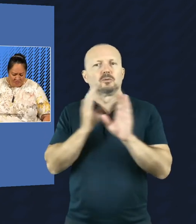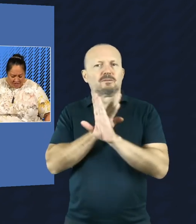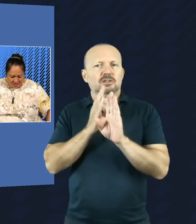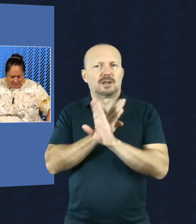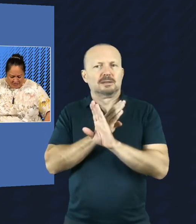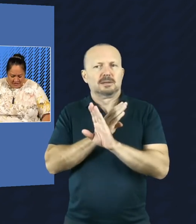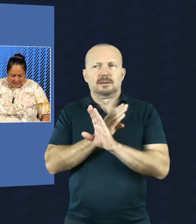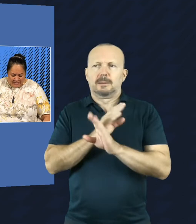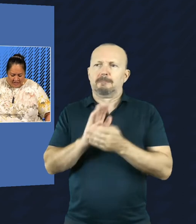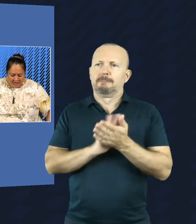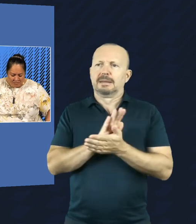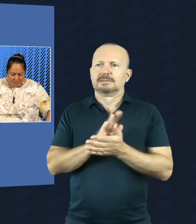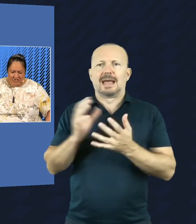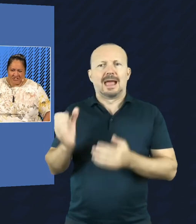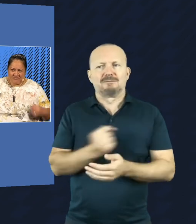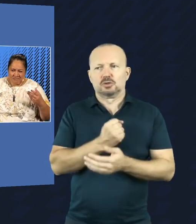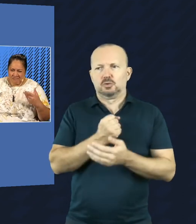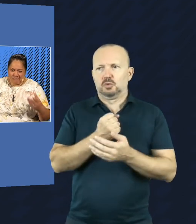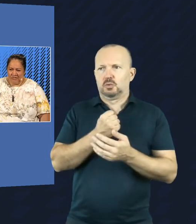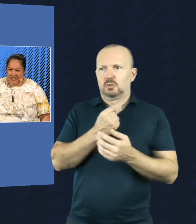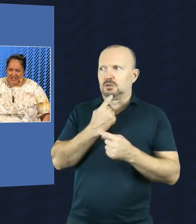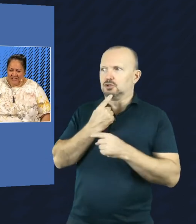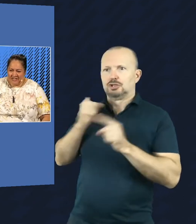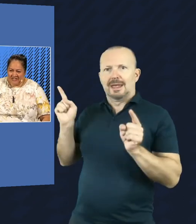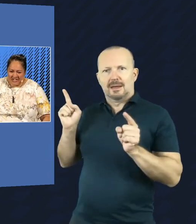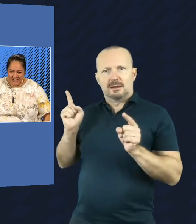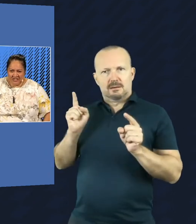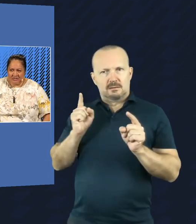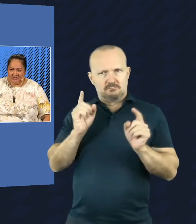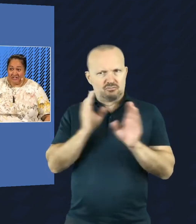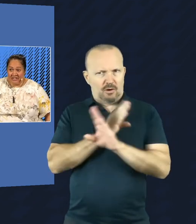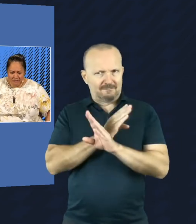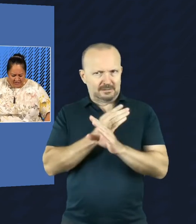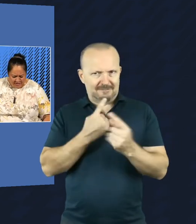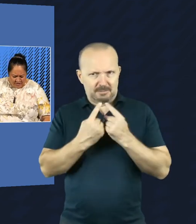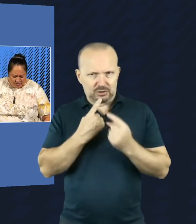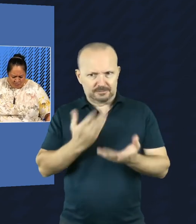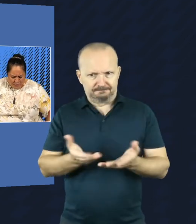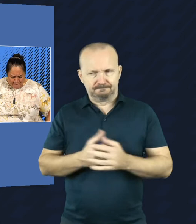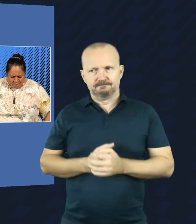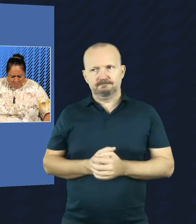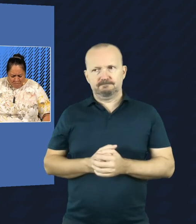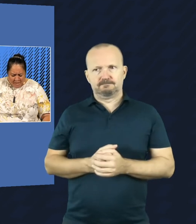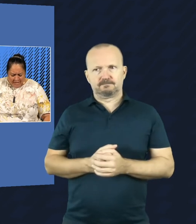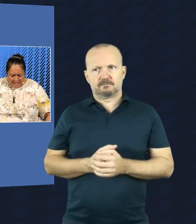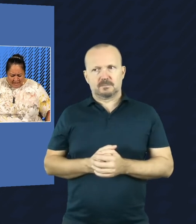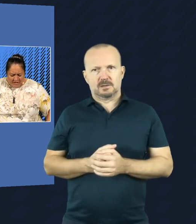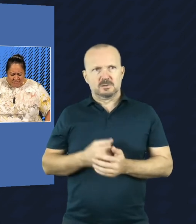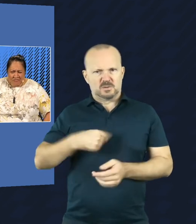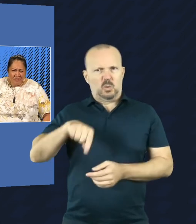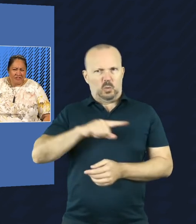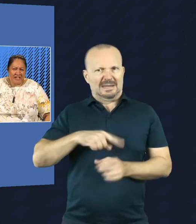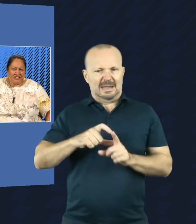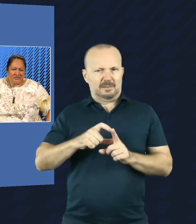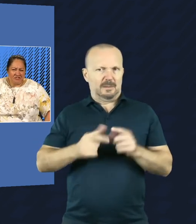private information, which we in the data system are still dealing with now.